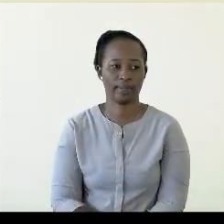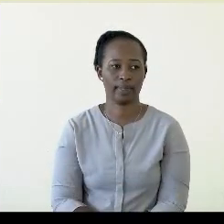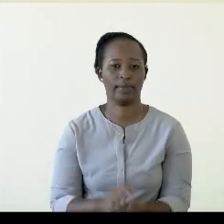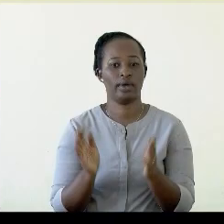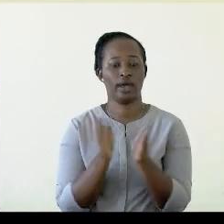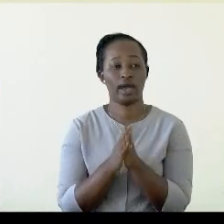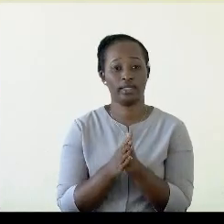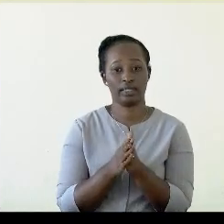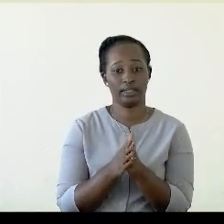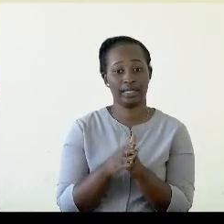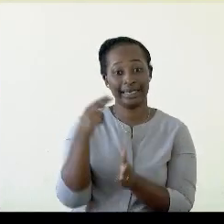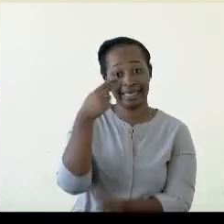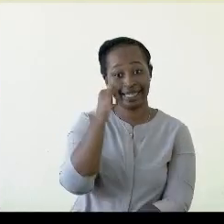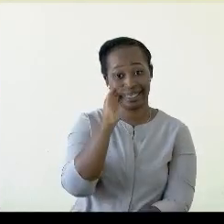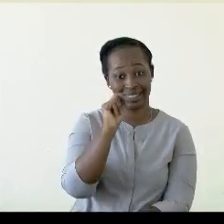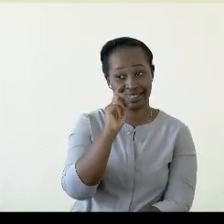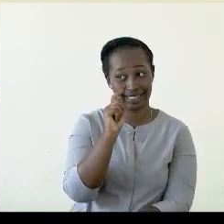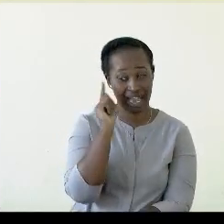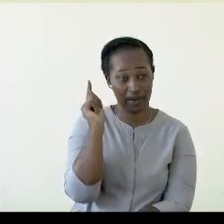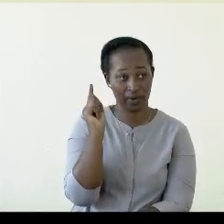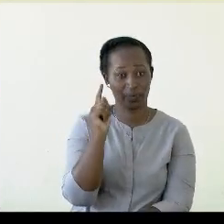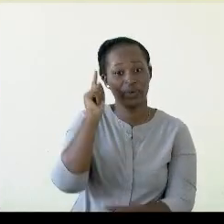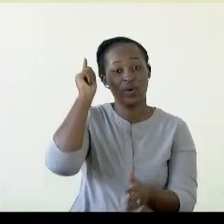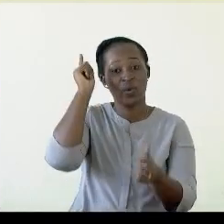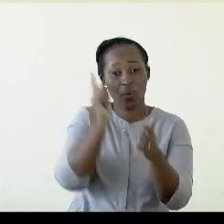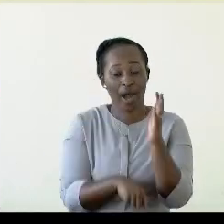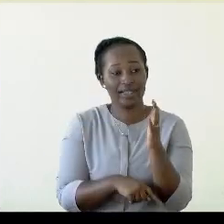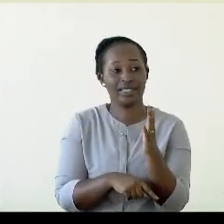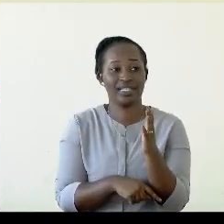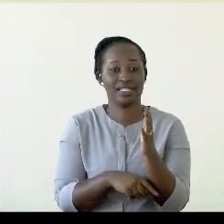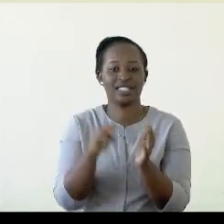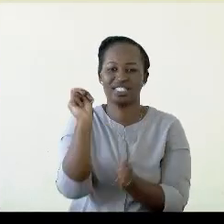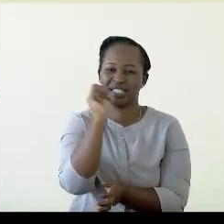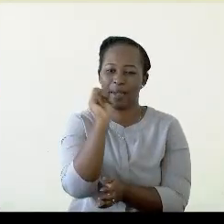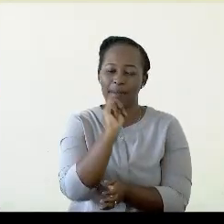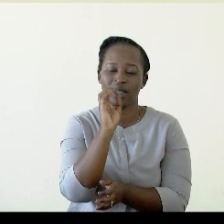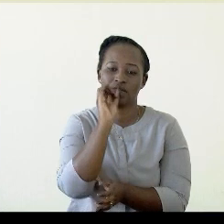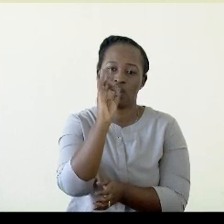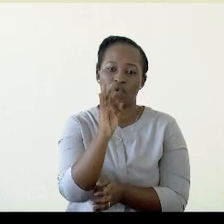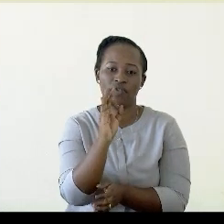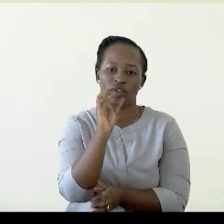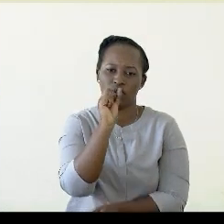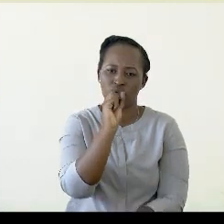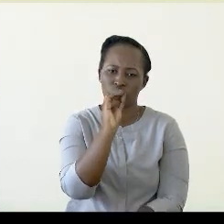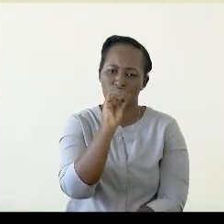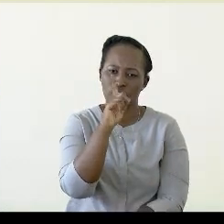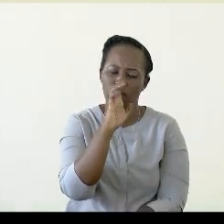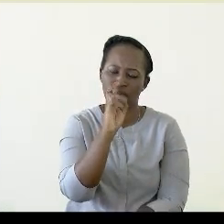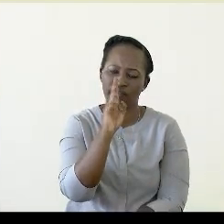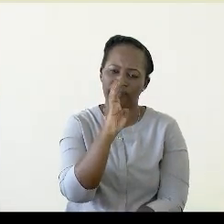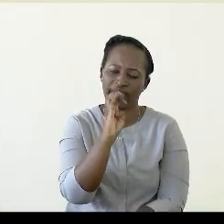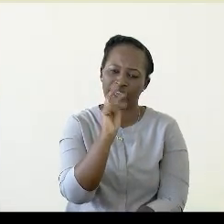And the hint here is, what is the mass of solvent we